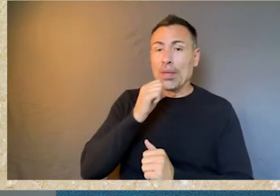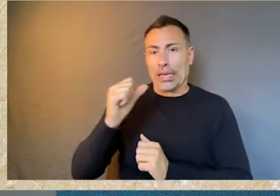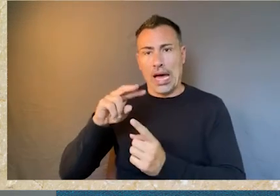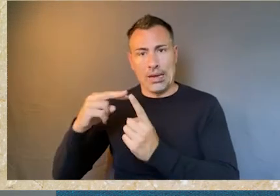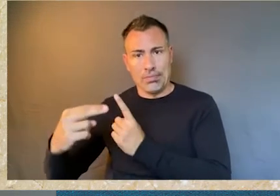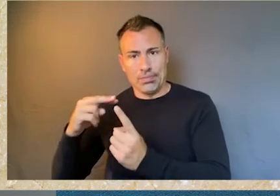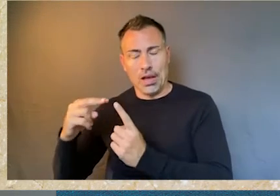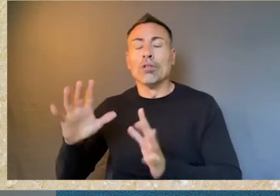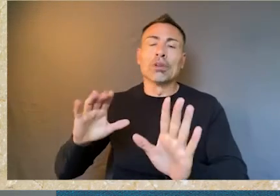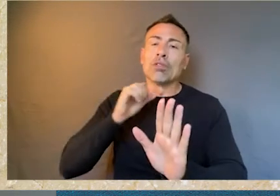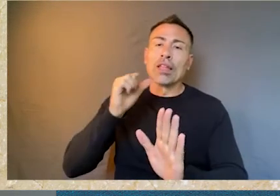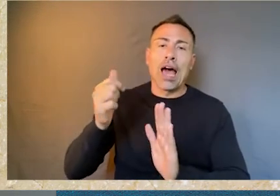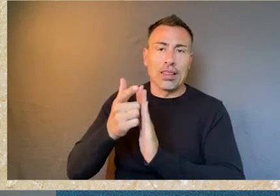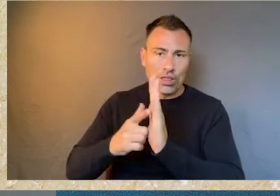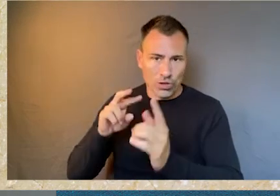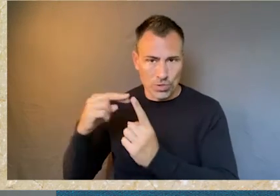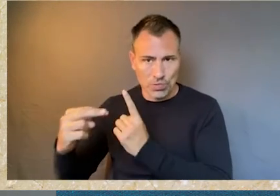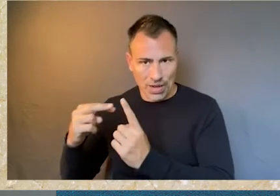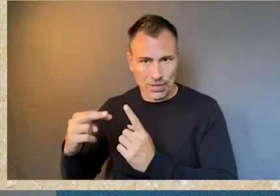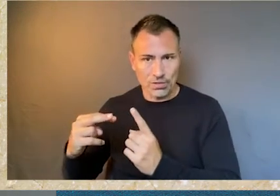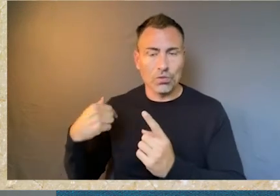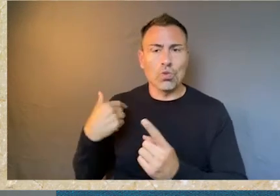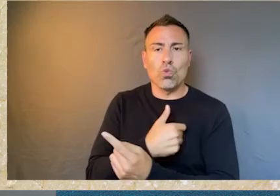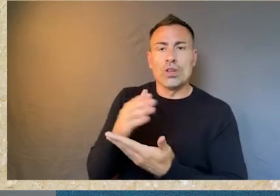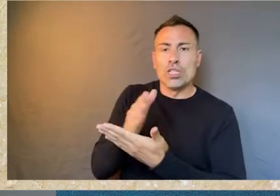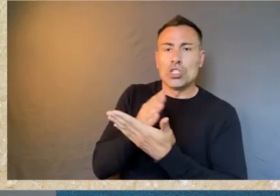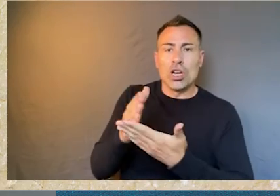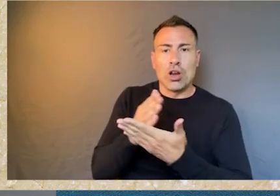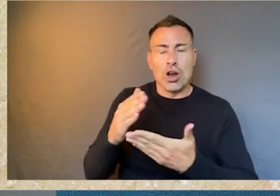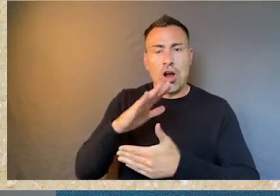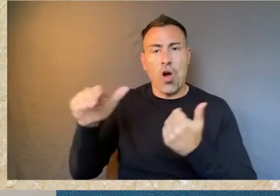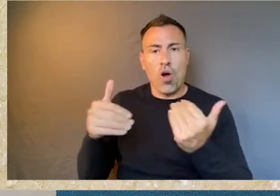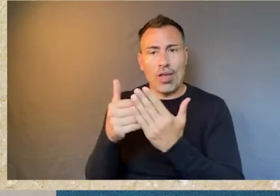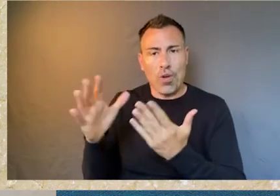doing. And we work collaboratively, we break those silos down.